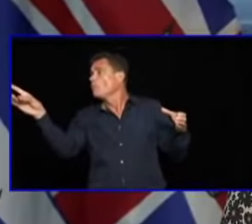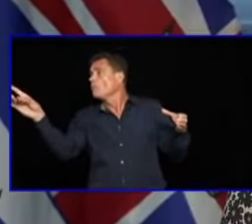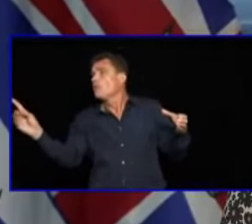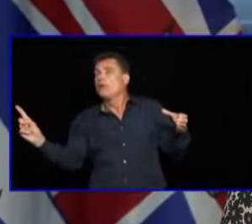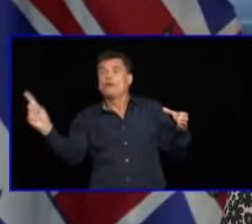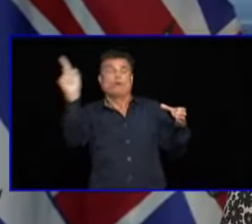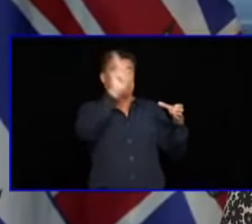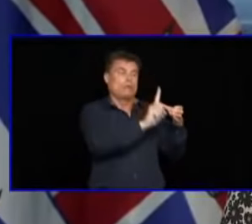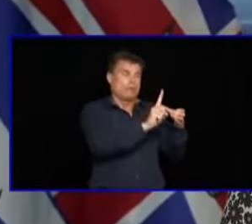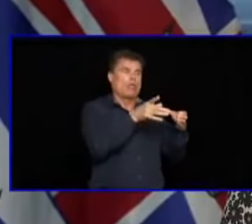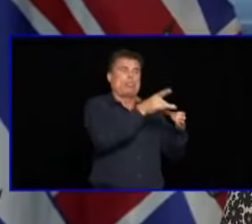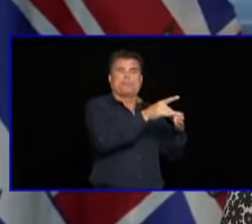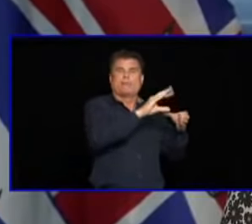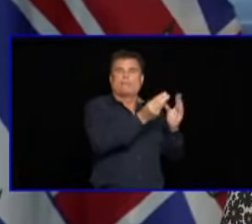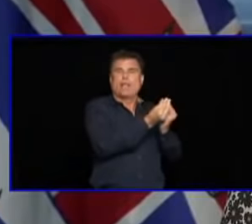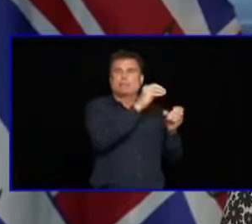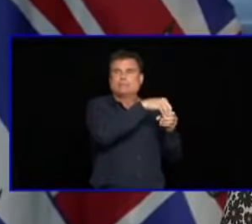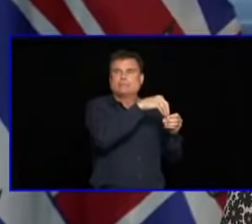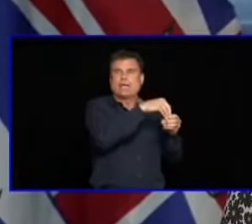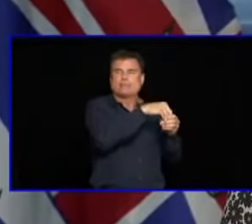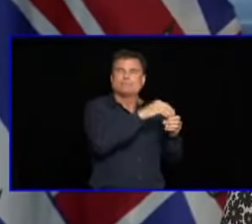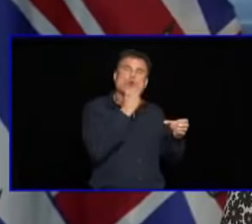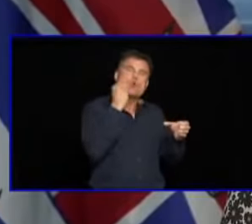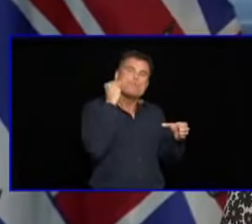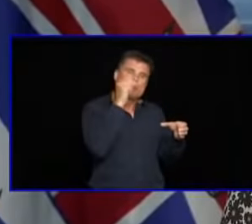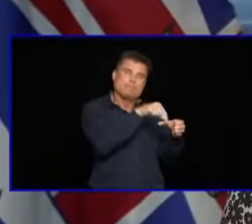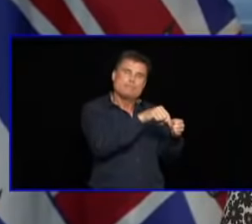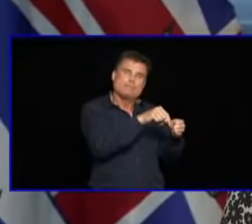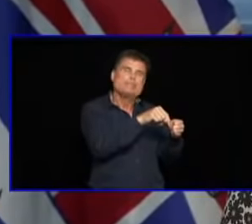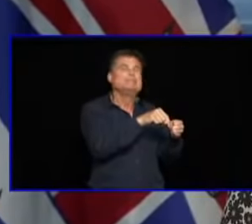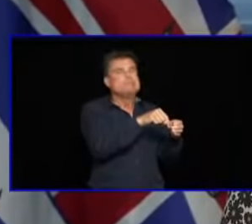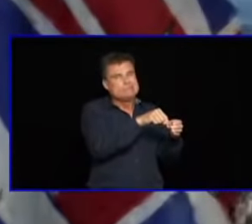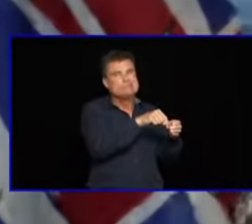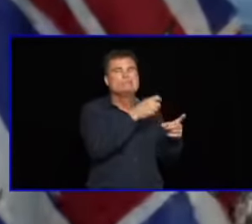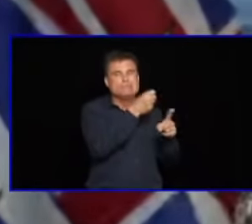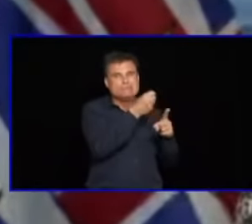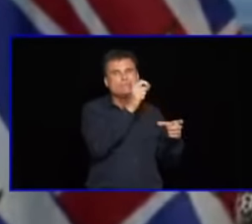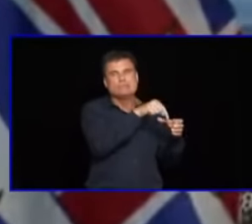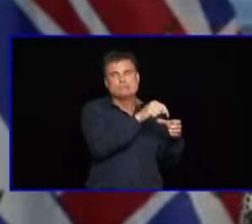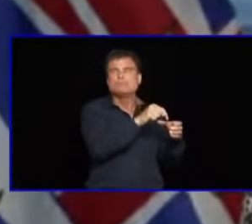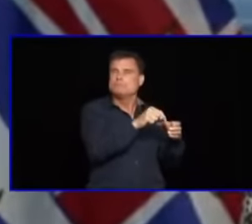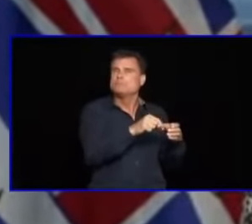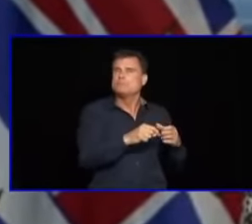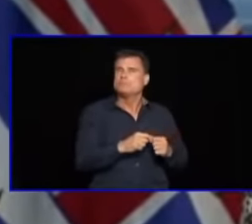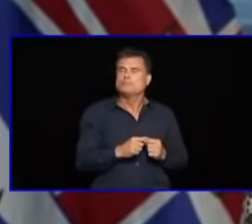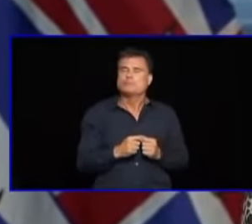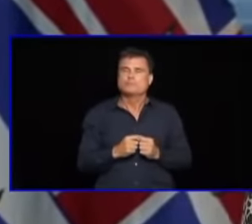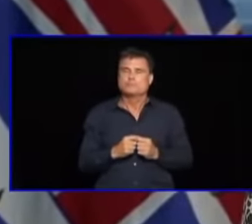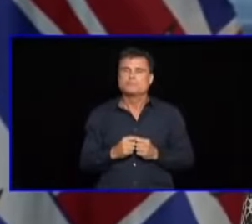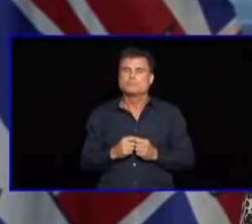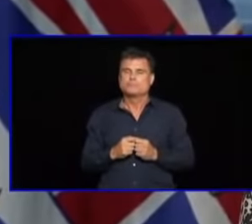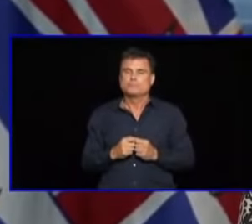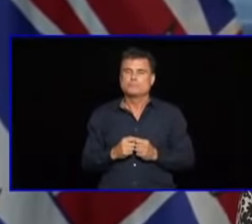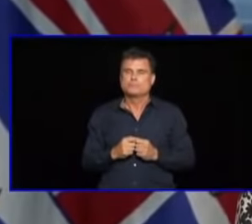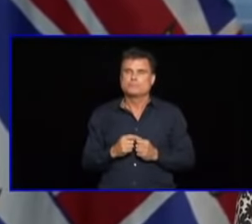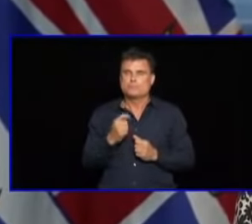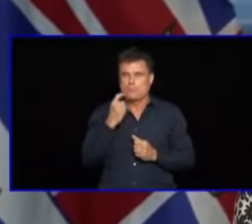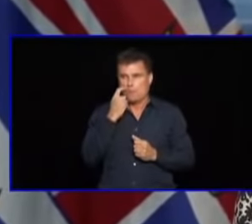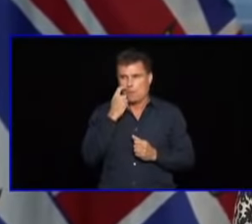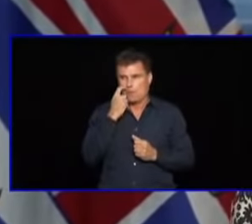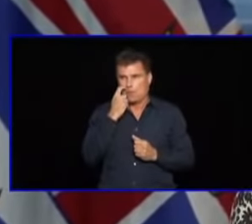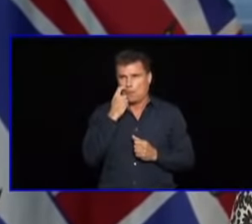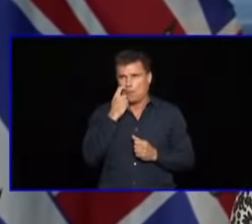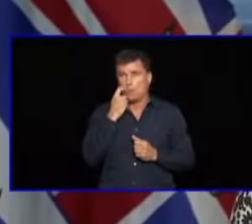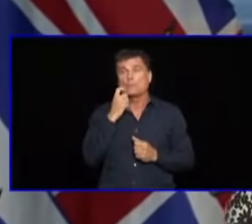The proportion of infections in the under 10 and 10 to 19-year age group is